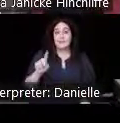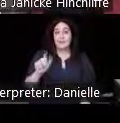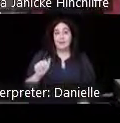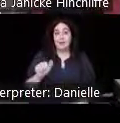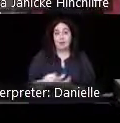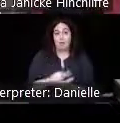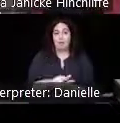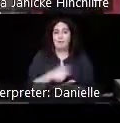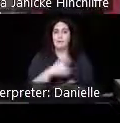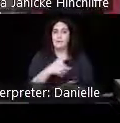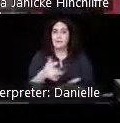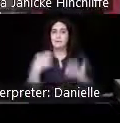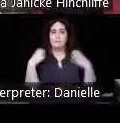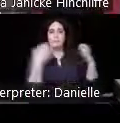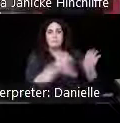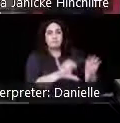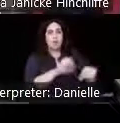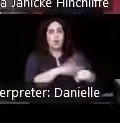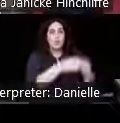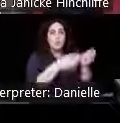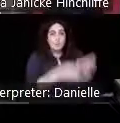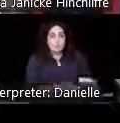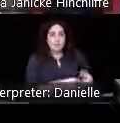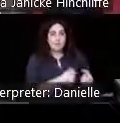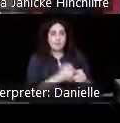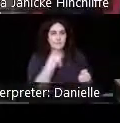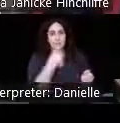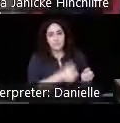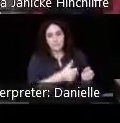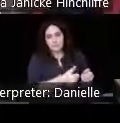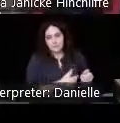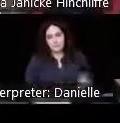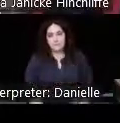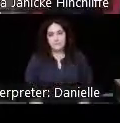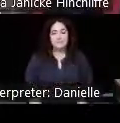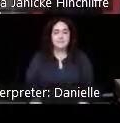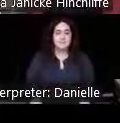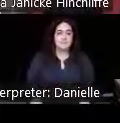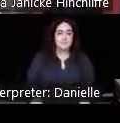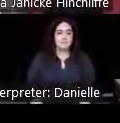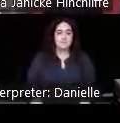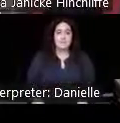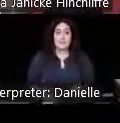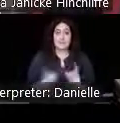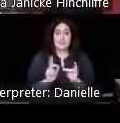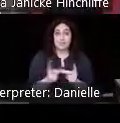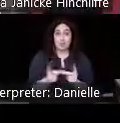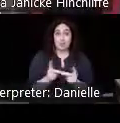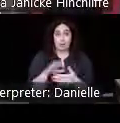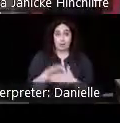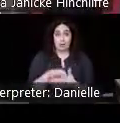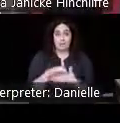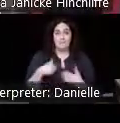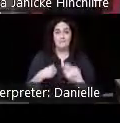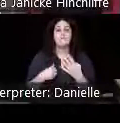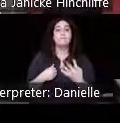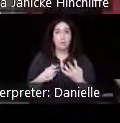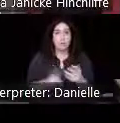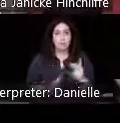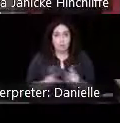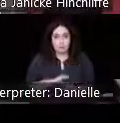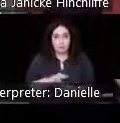themselves. And we noted that in digital content, there's at least 4 parties that have to be considered: